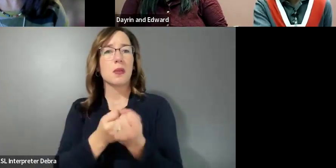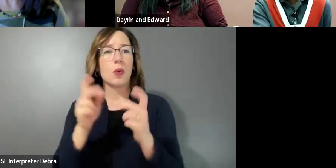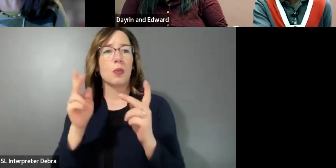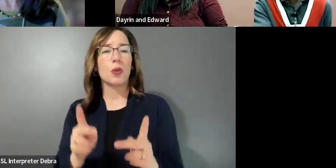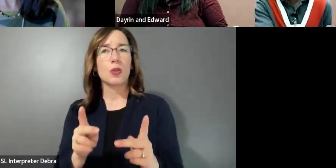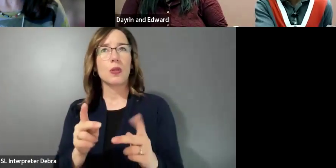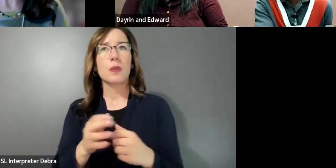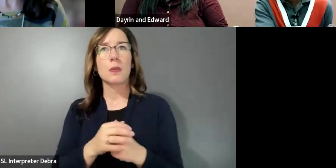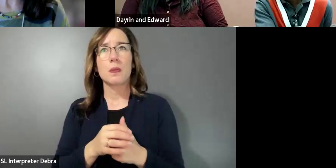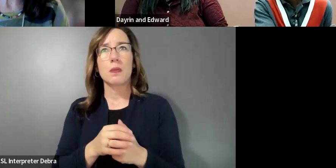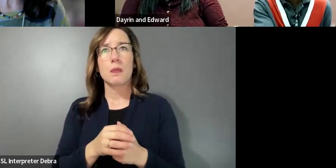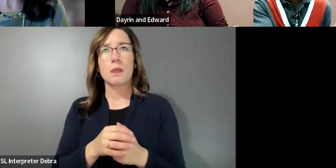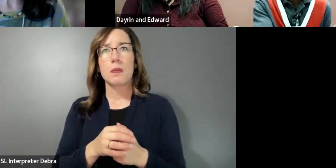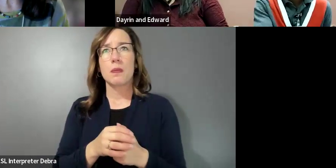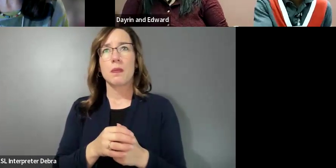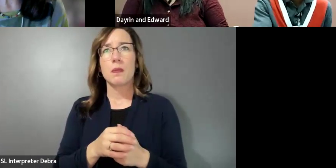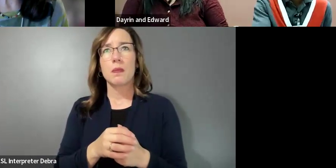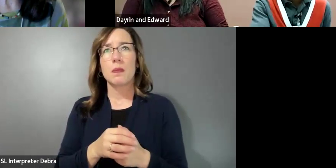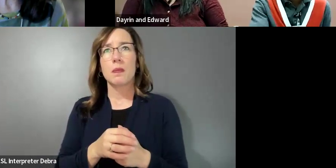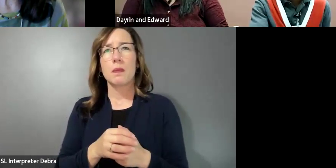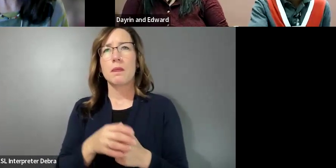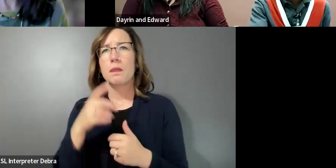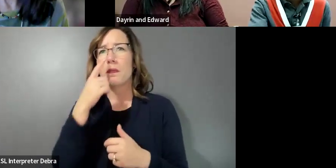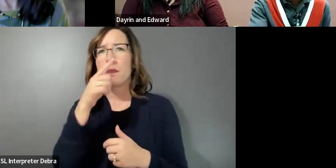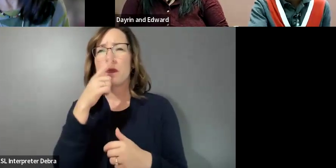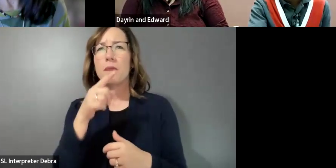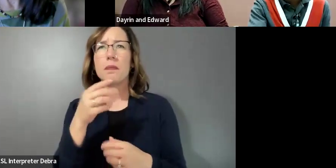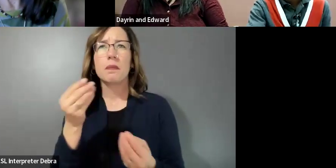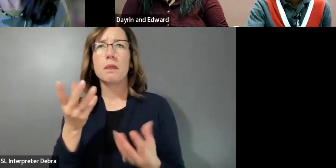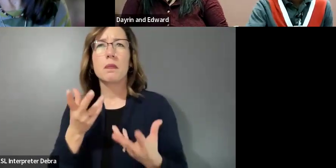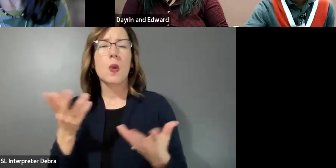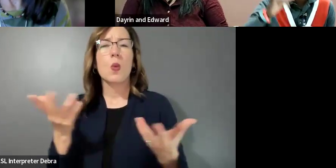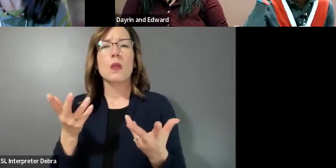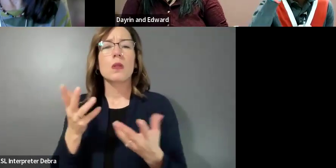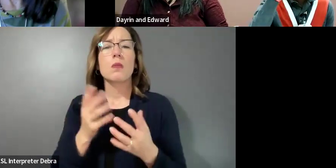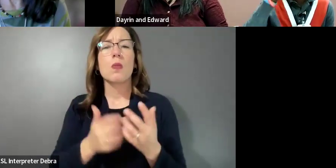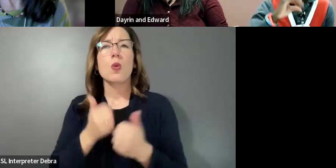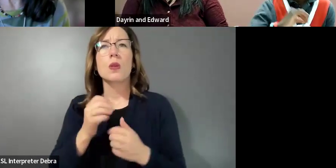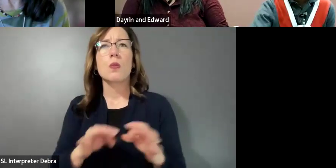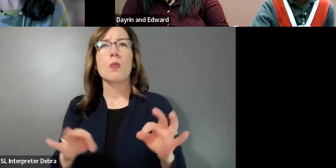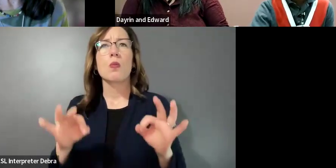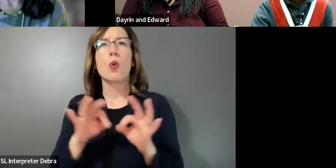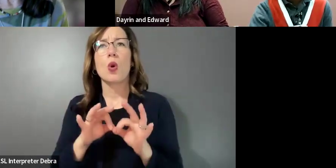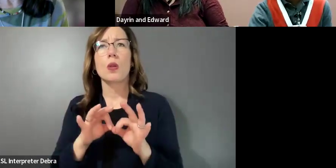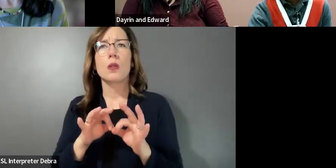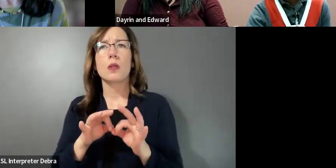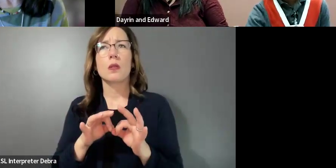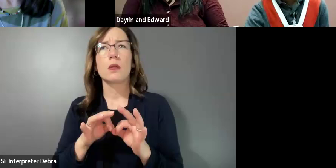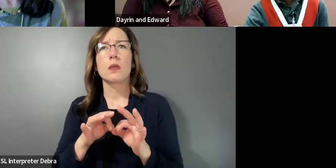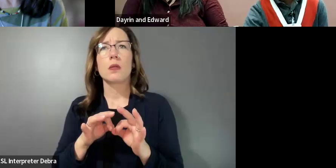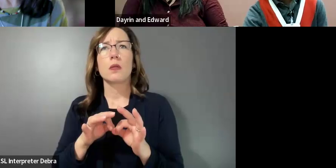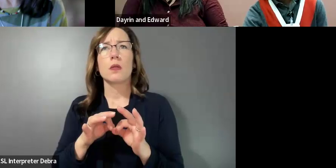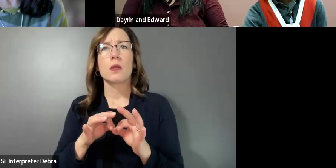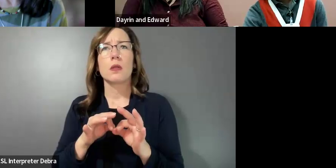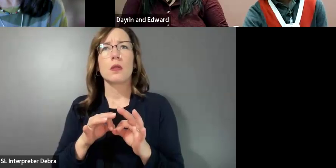about you, Dia? Can you unmute yourself and tell us what is the most important part of this that